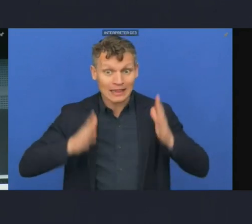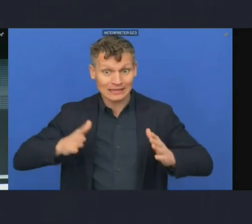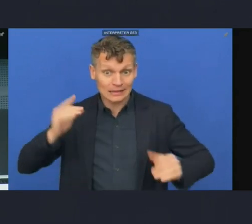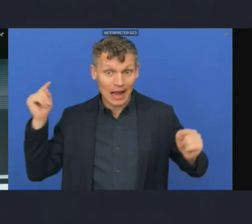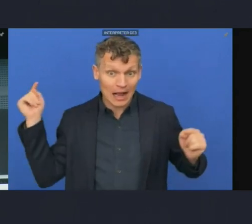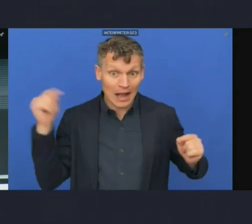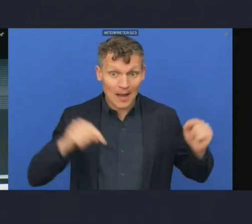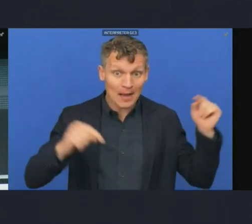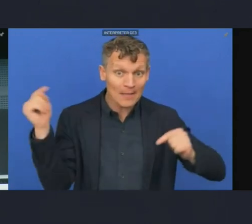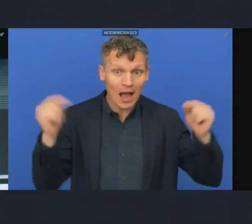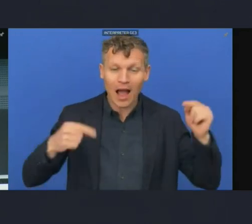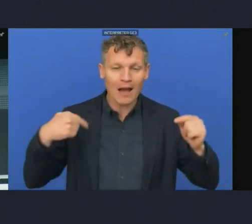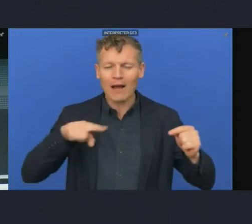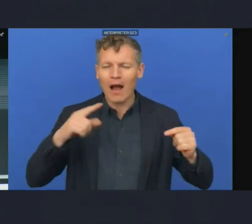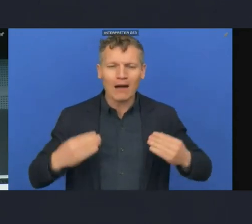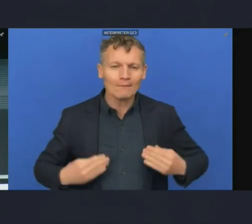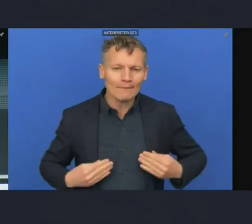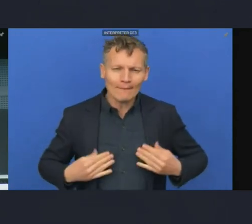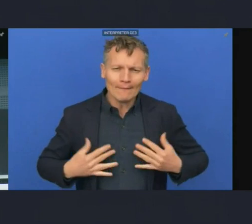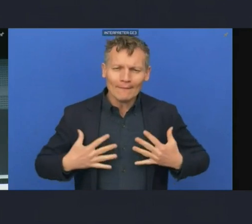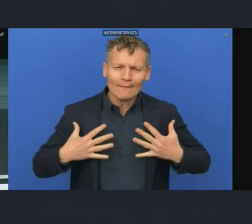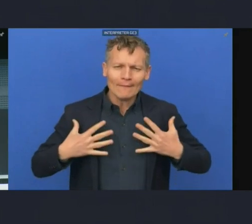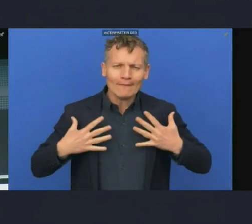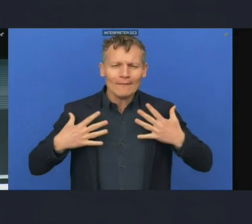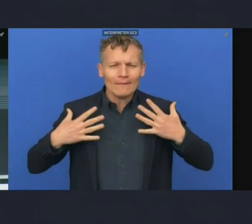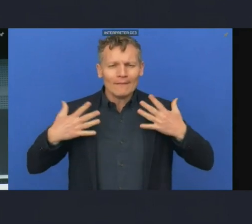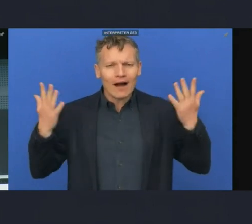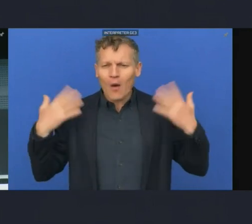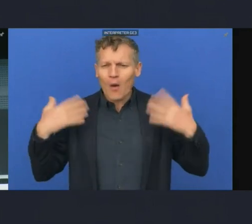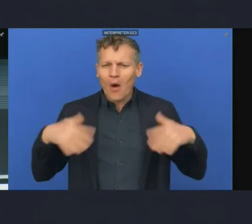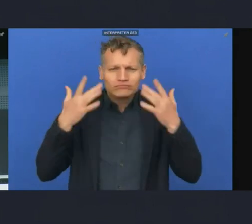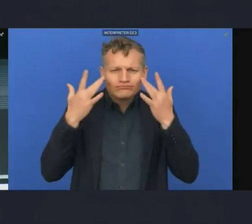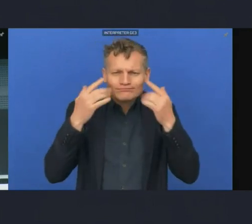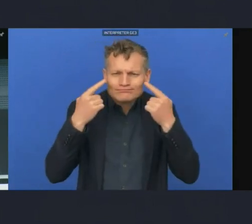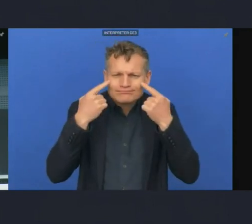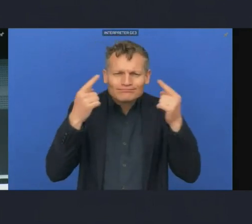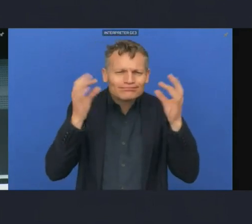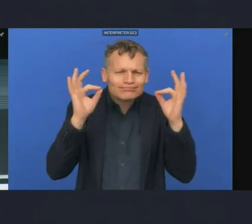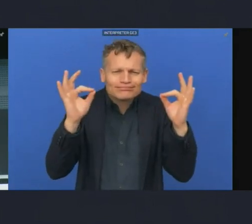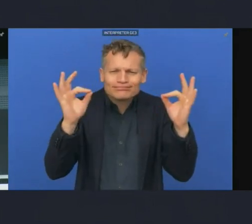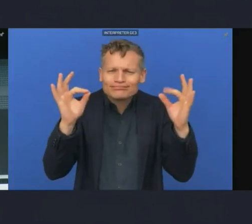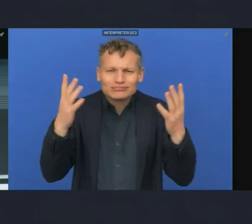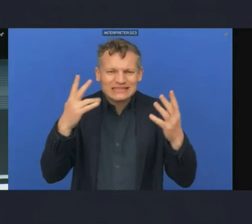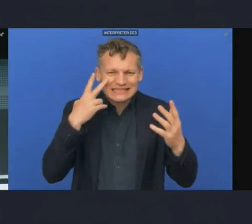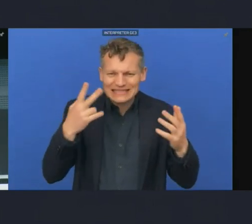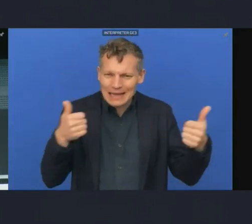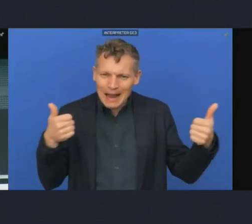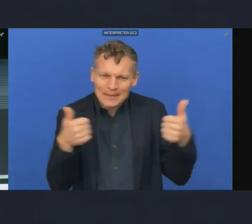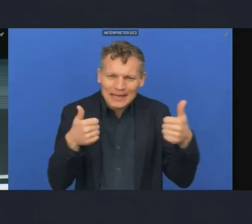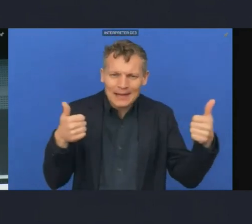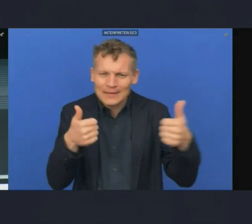meet and to compete against the others, and was fantastic, you know. And we had very workly